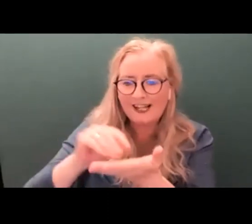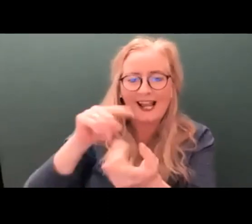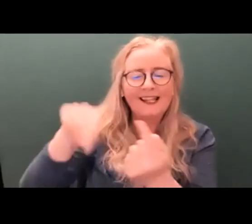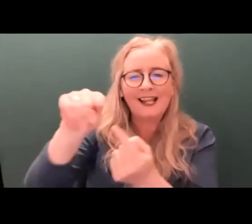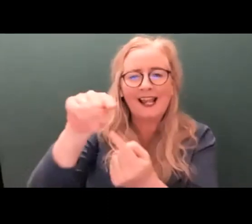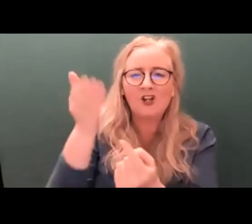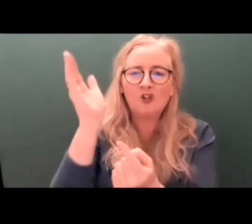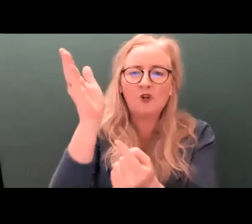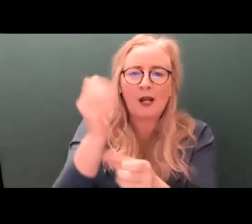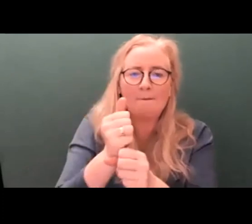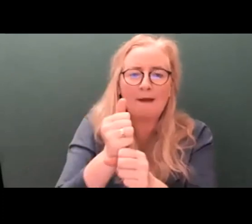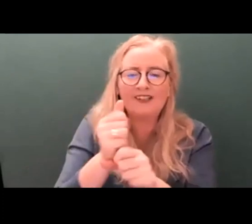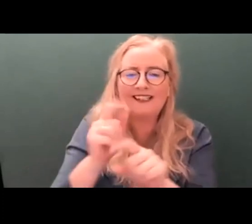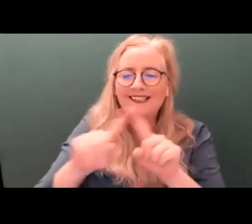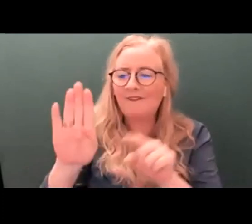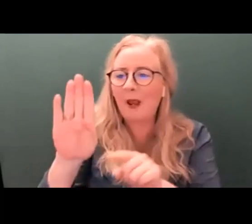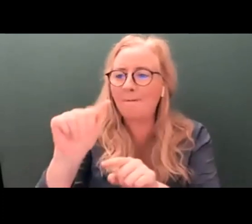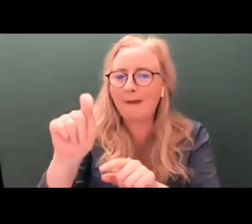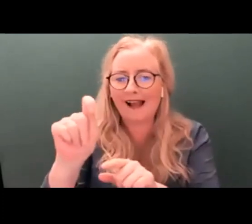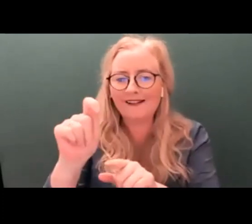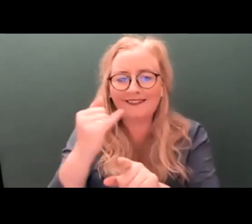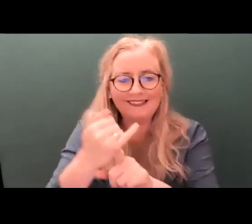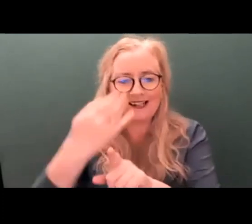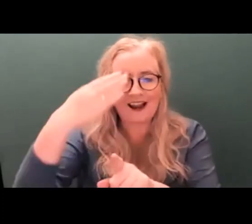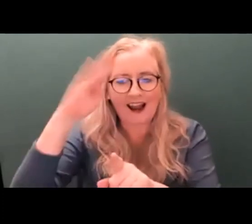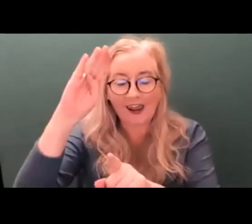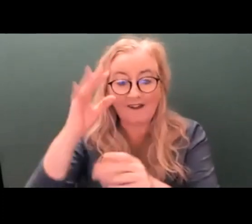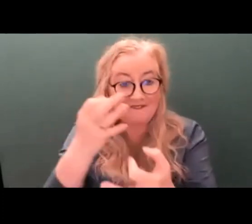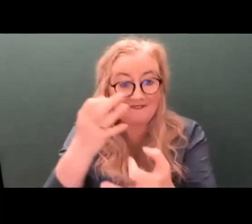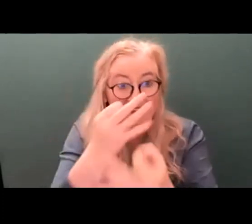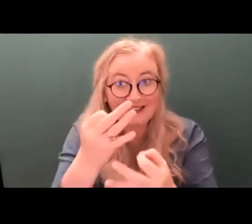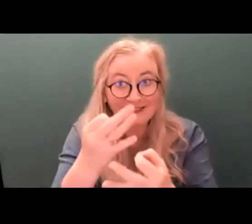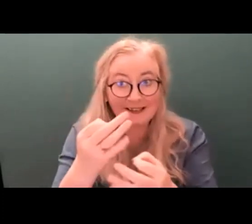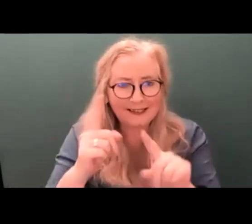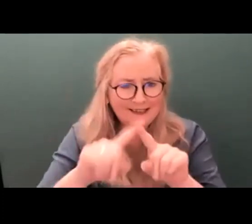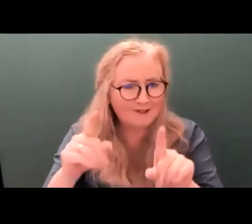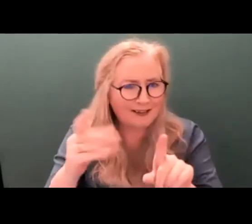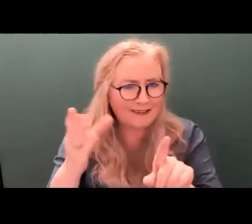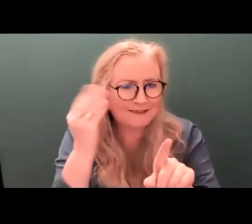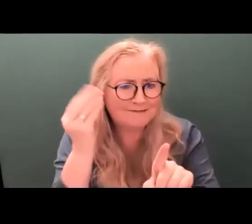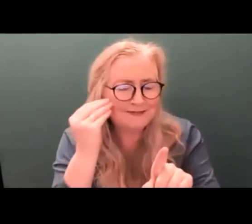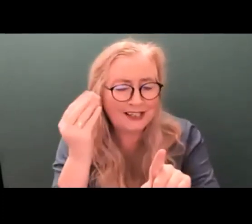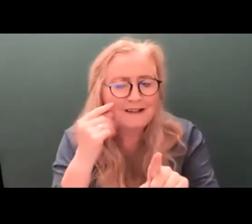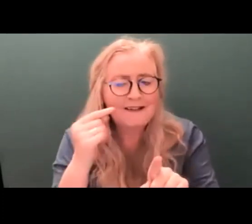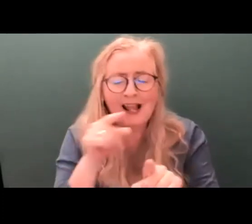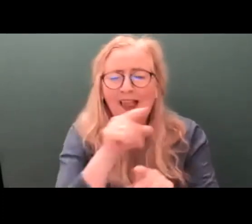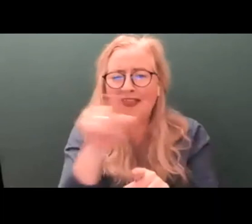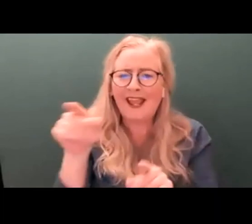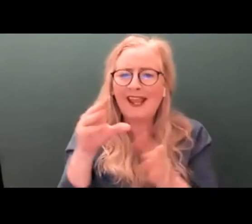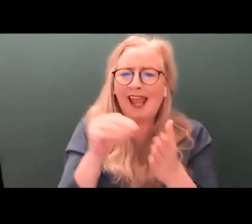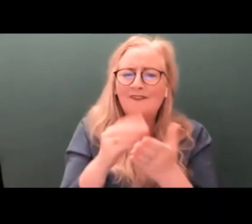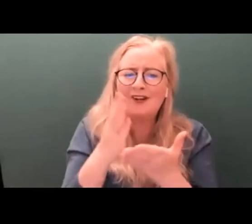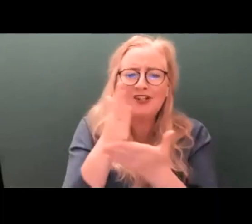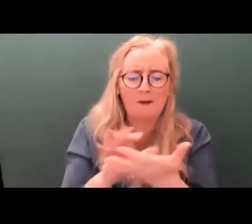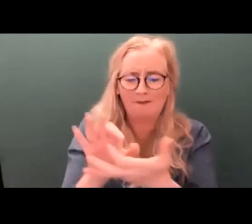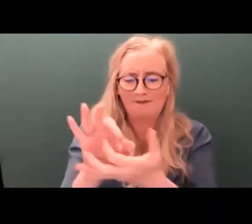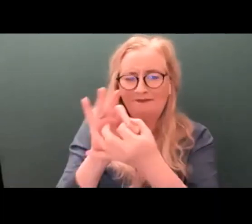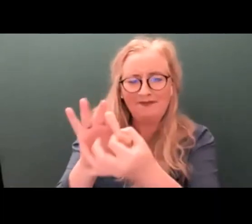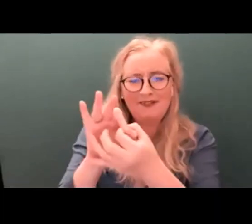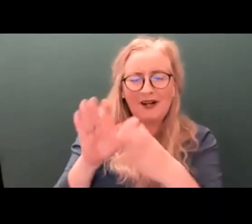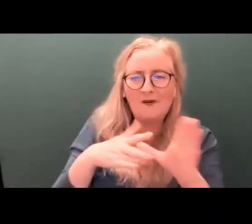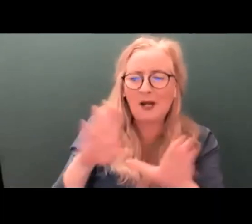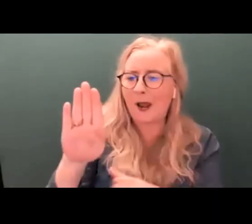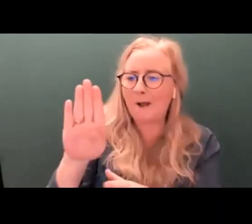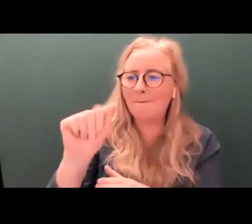on the calls of the different bats in Ireland. We were fascinated with that. Obviously, they had some sort of affiliation with bats who are